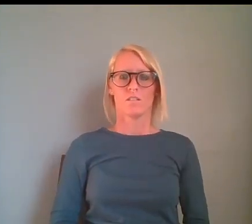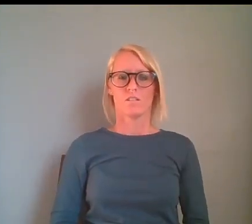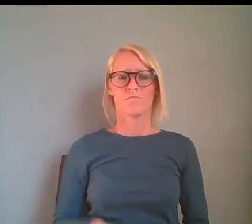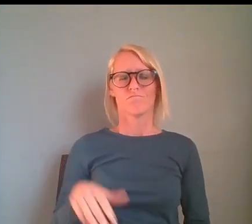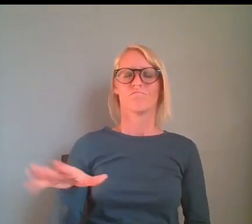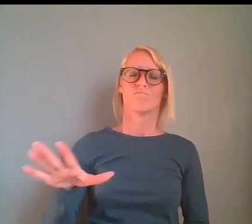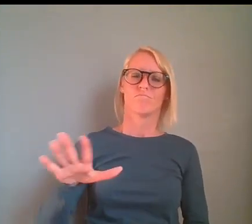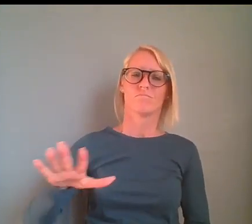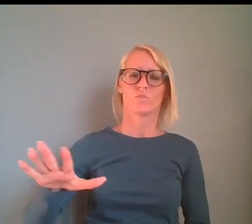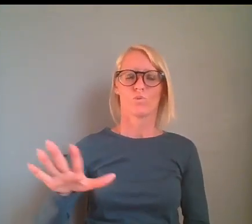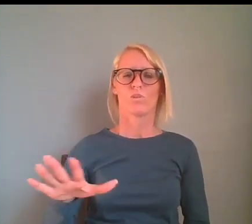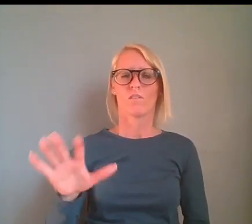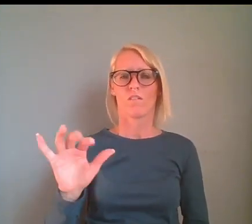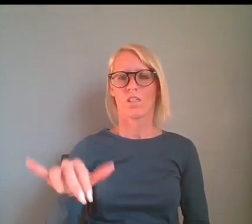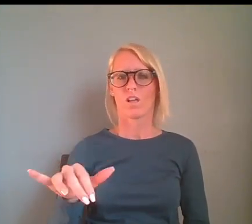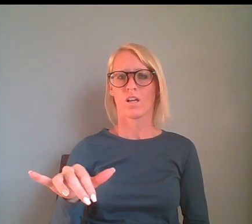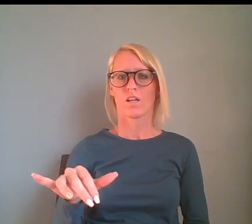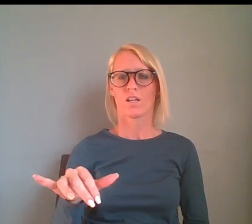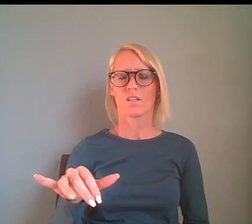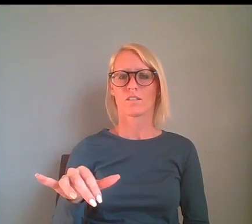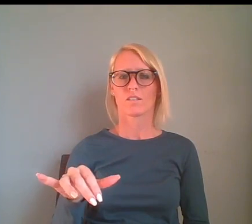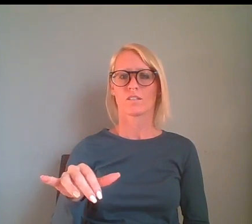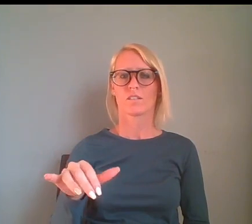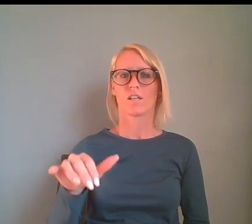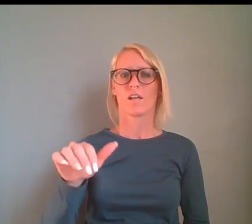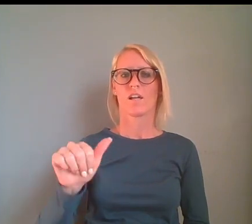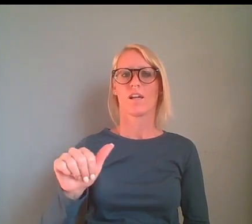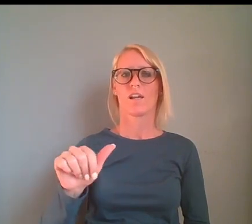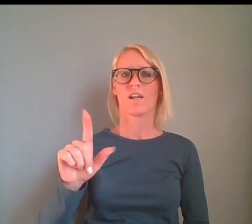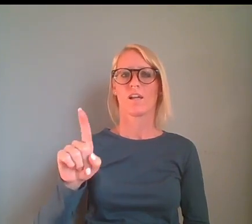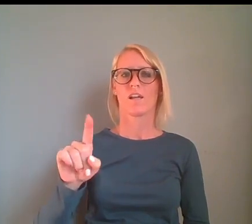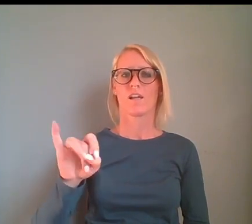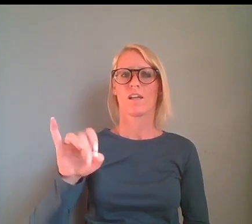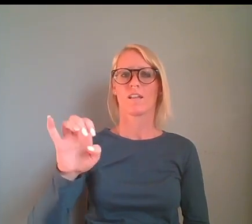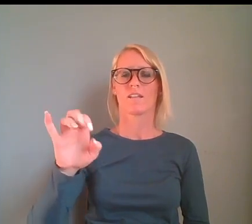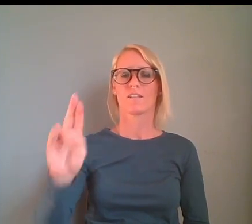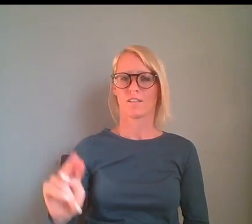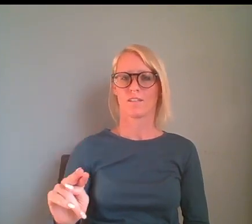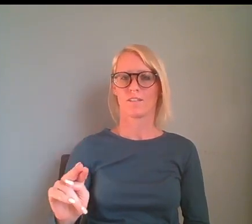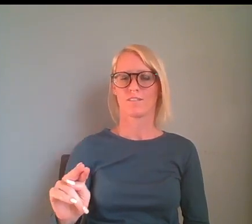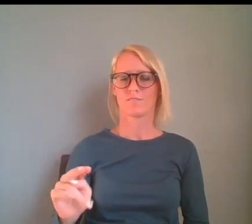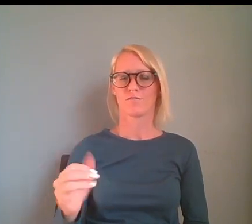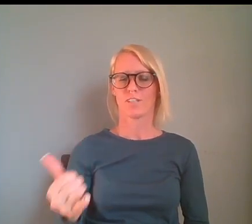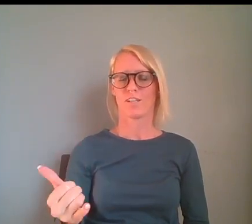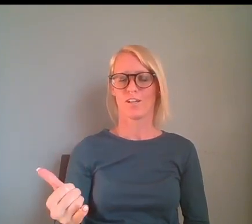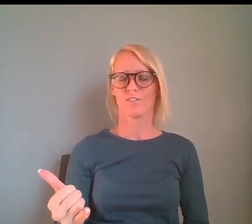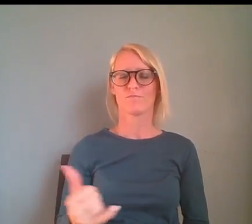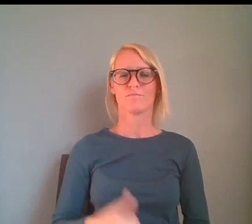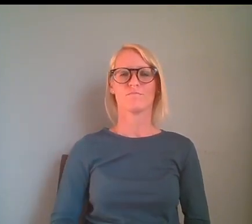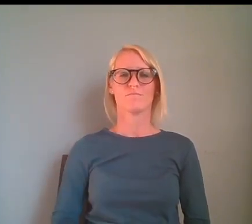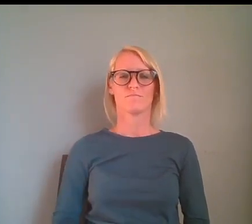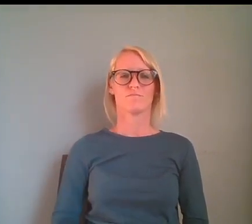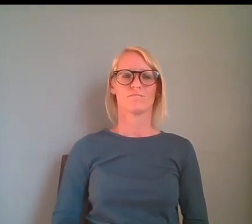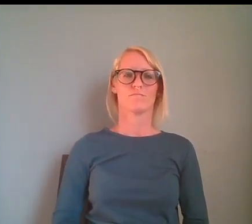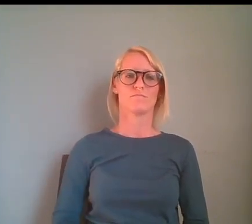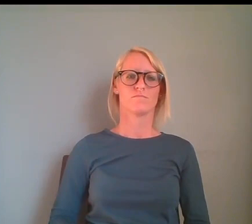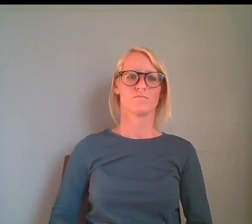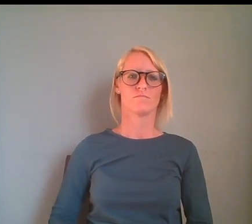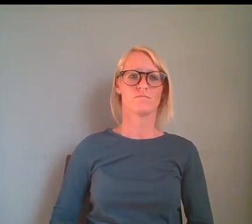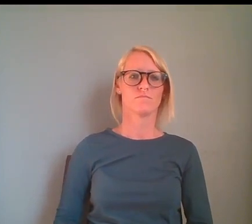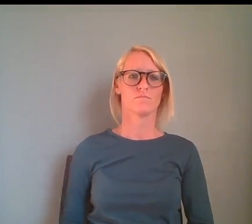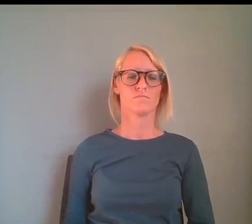like an alien at this point. And then I also want to show you, I've